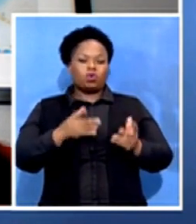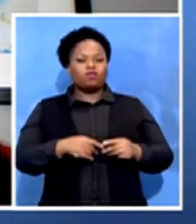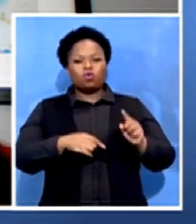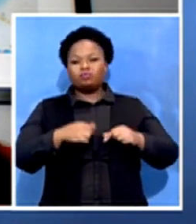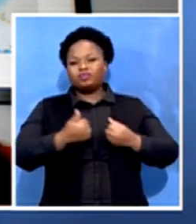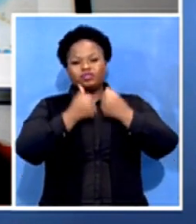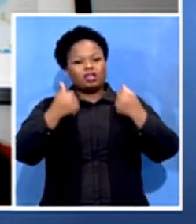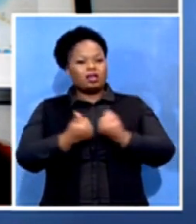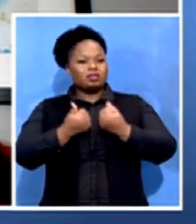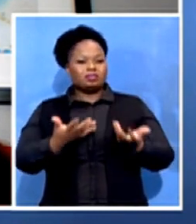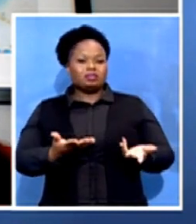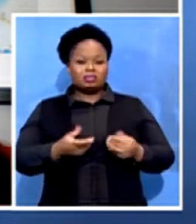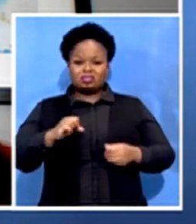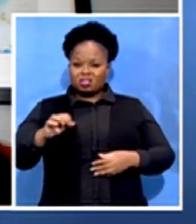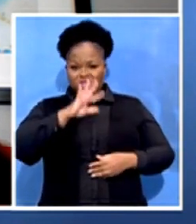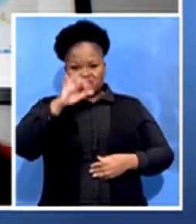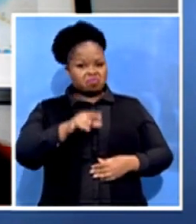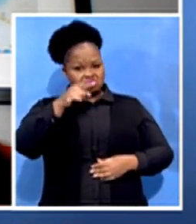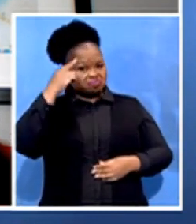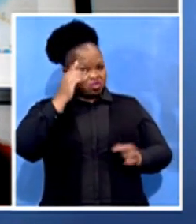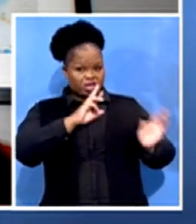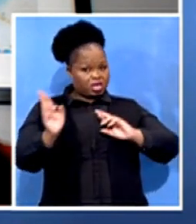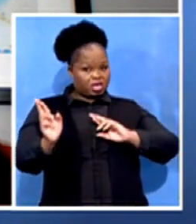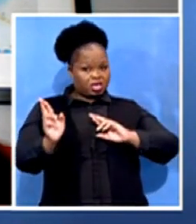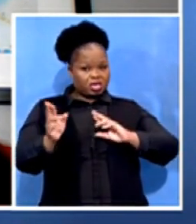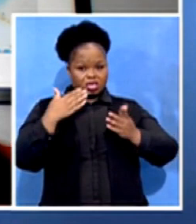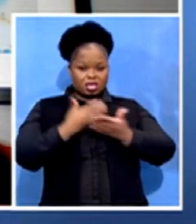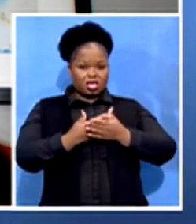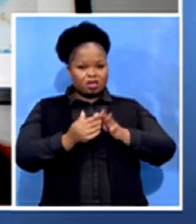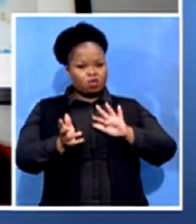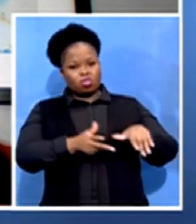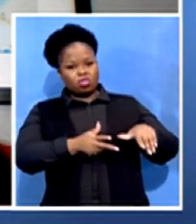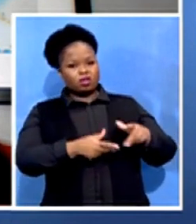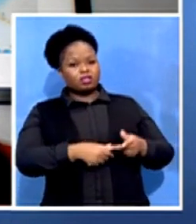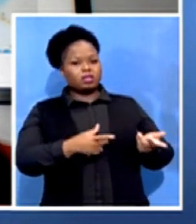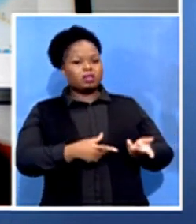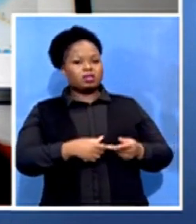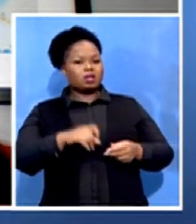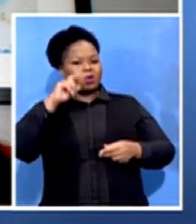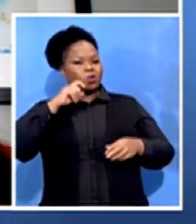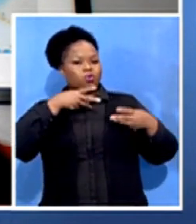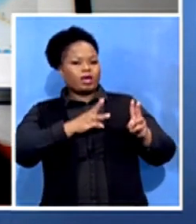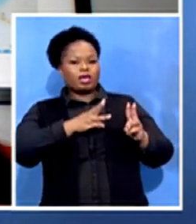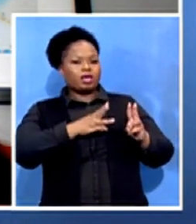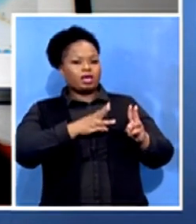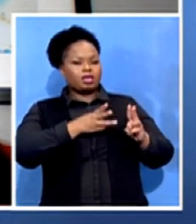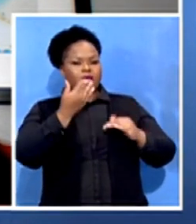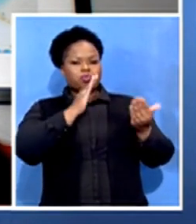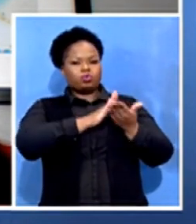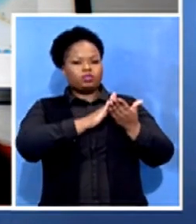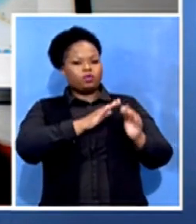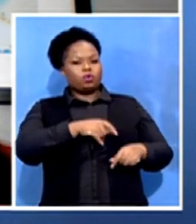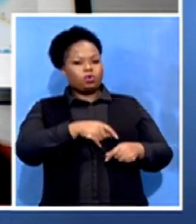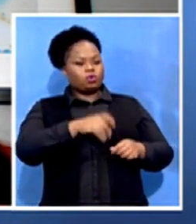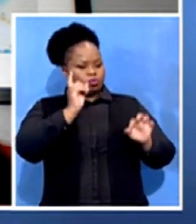ready to move away from the brick and mortar approach in terms of delivering quality education for all?